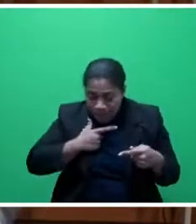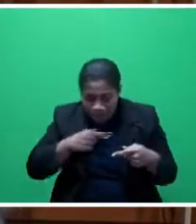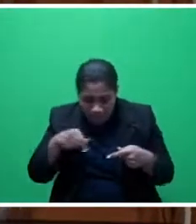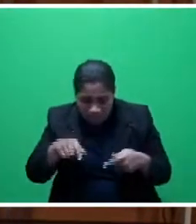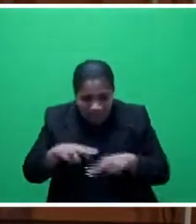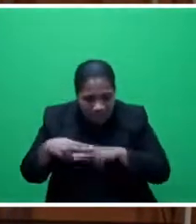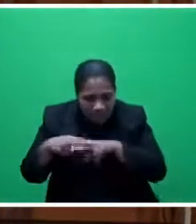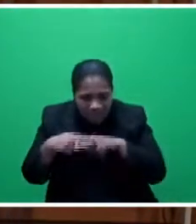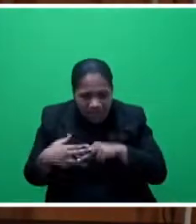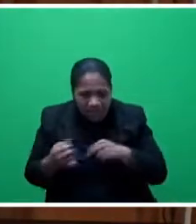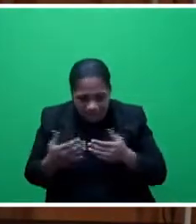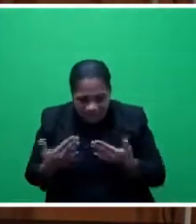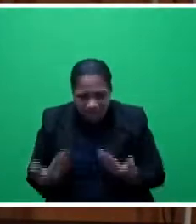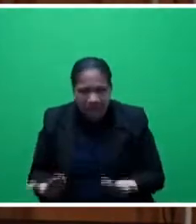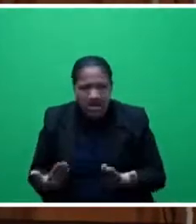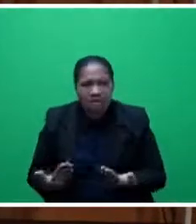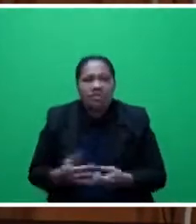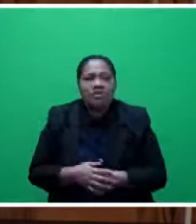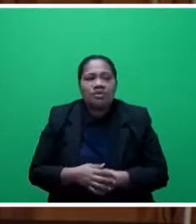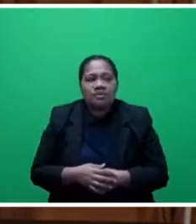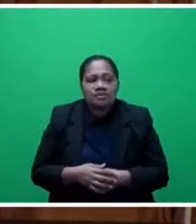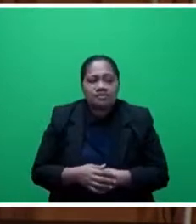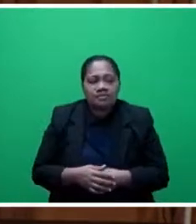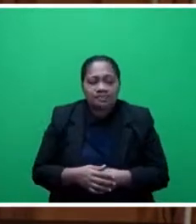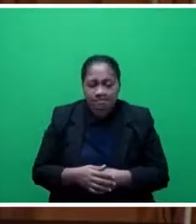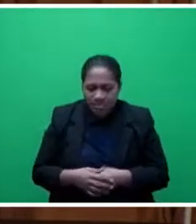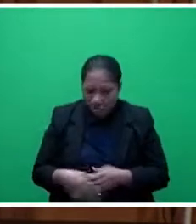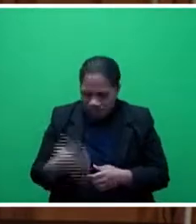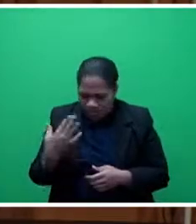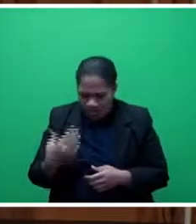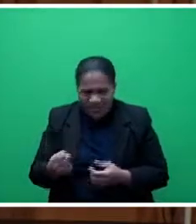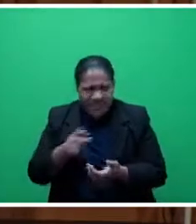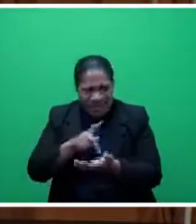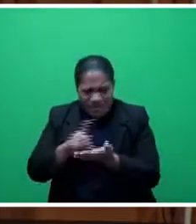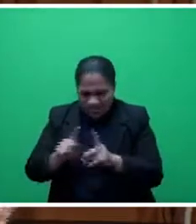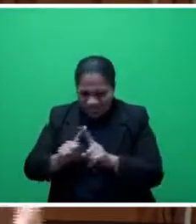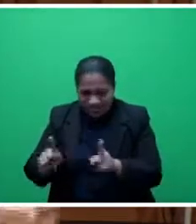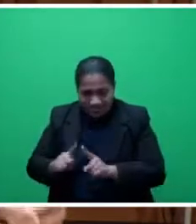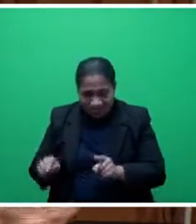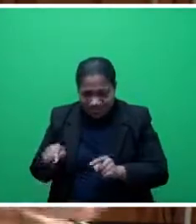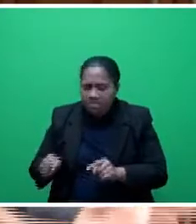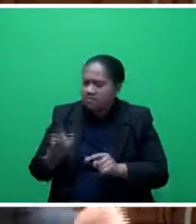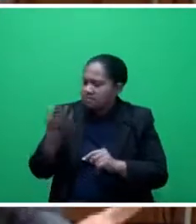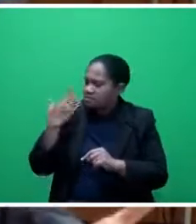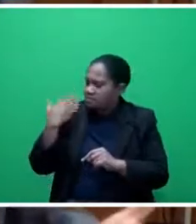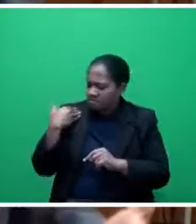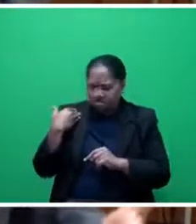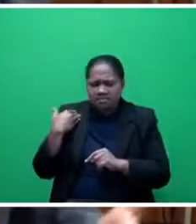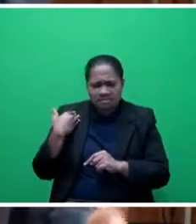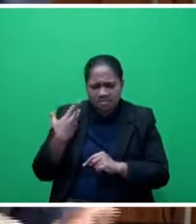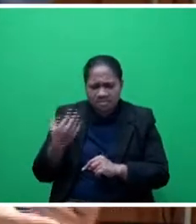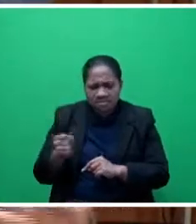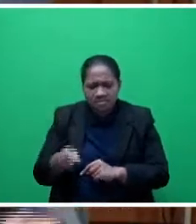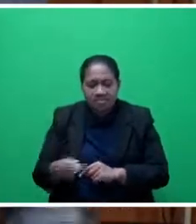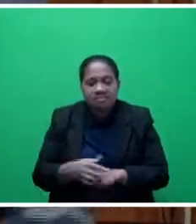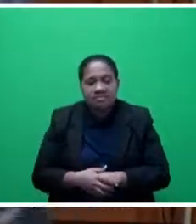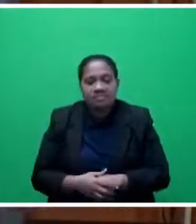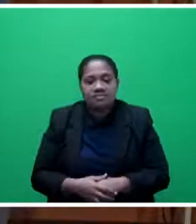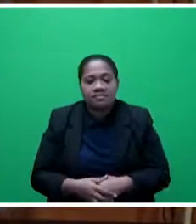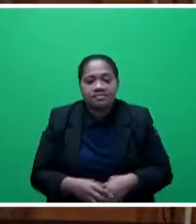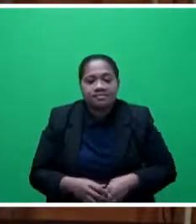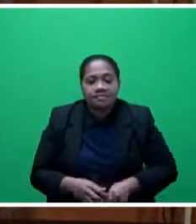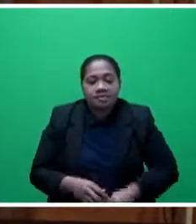we have monopolistic positions, duopolistic positions, we actually have had in the past cartelling. So we